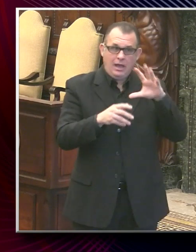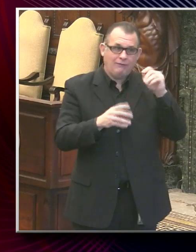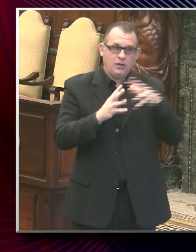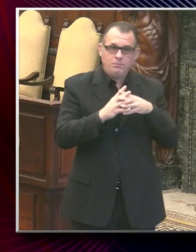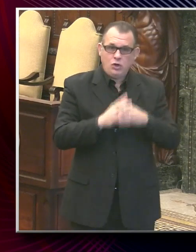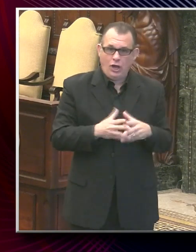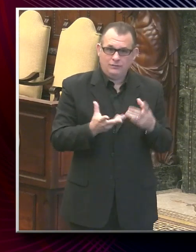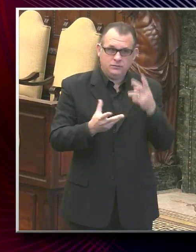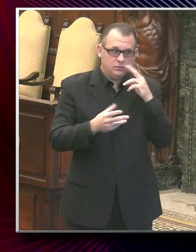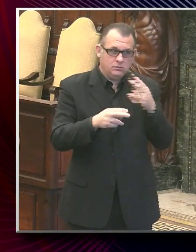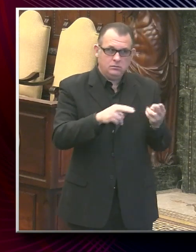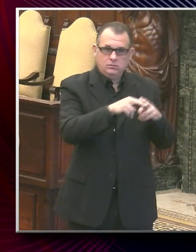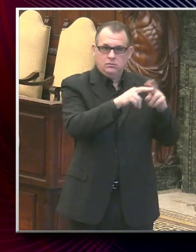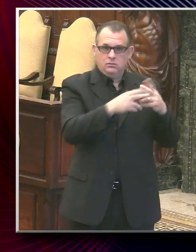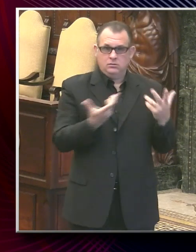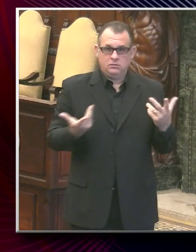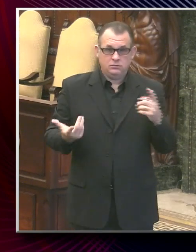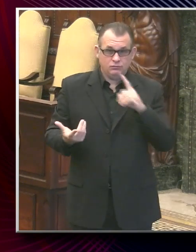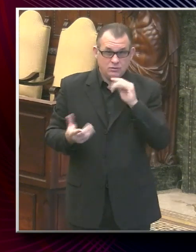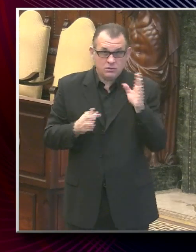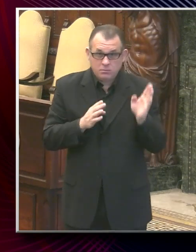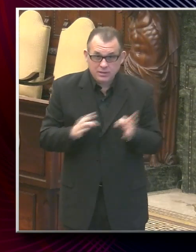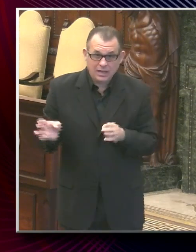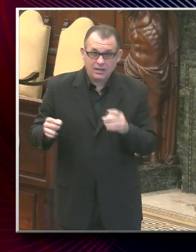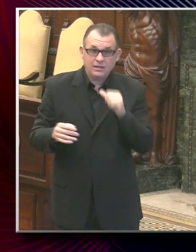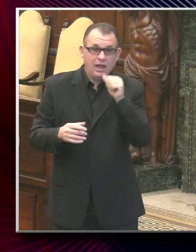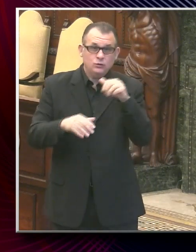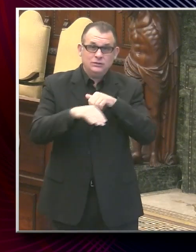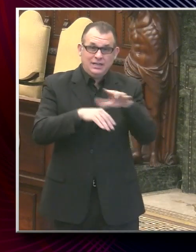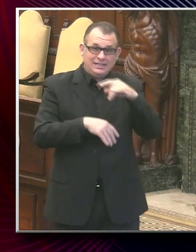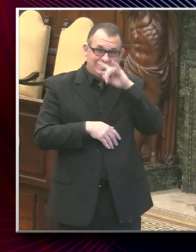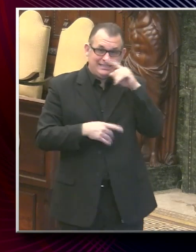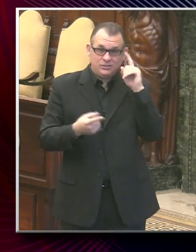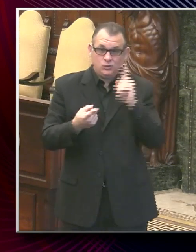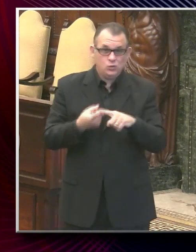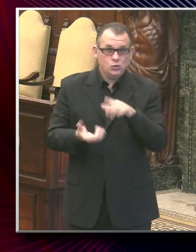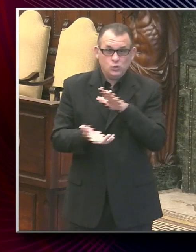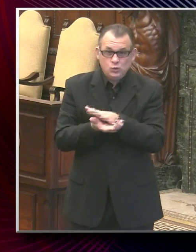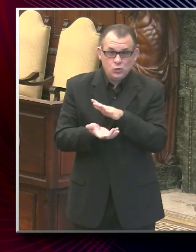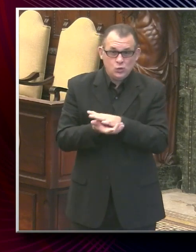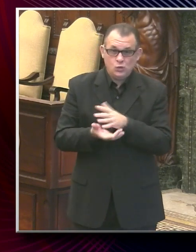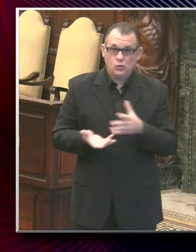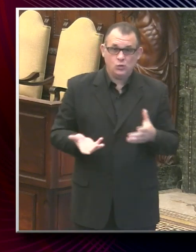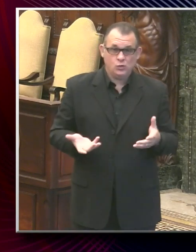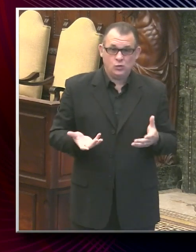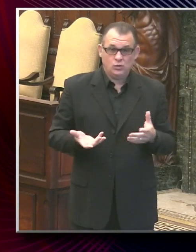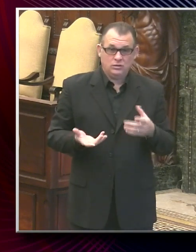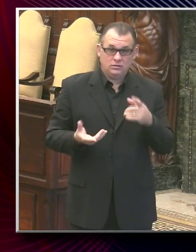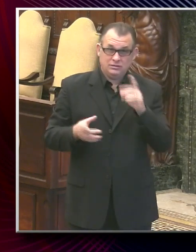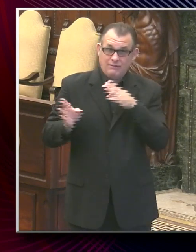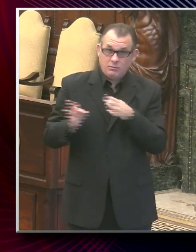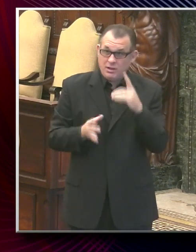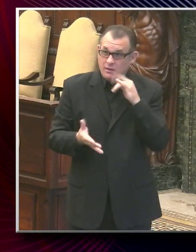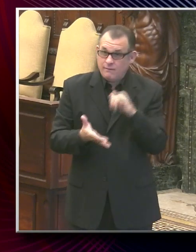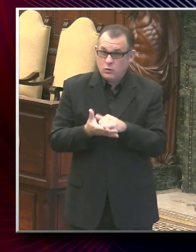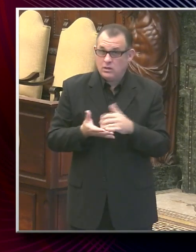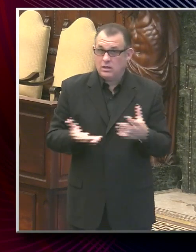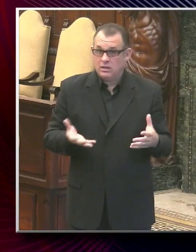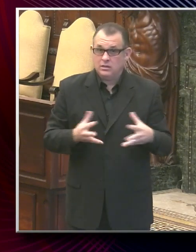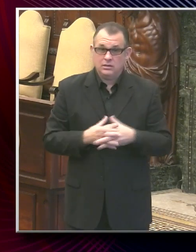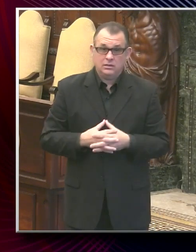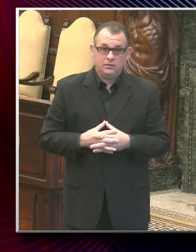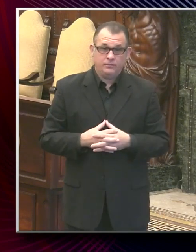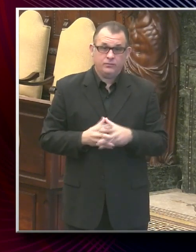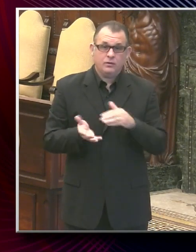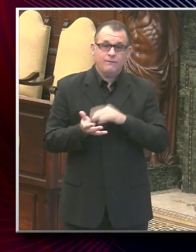And is there a secondary plan if cases increase amongst young people for them not going to school in September?